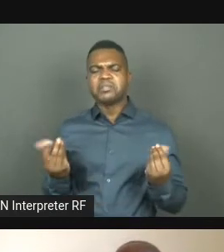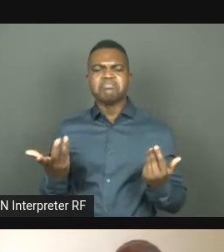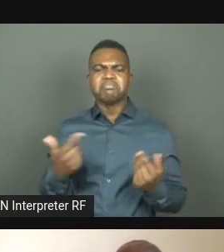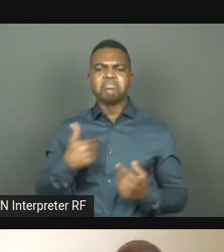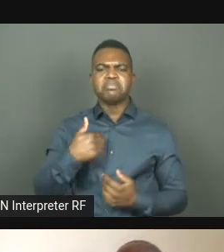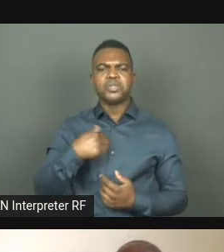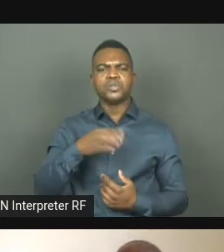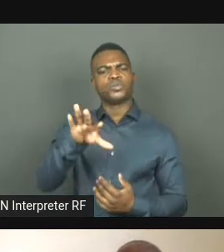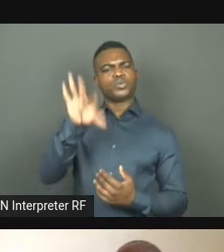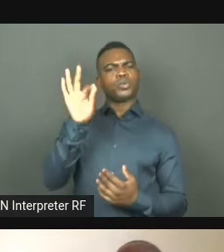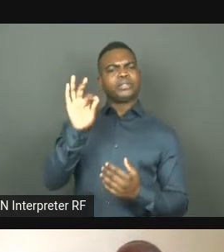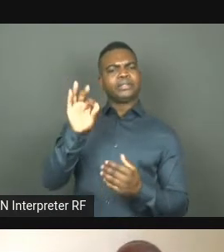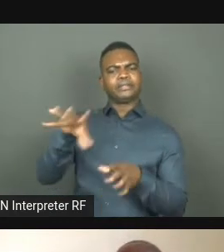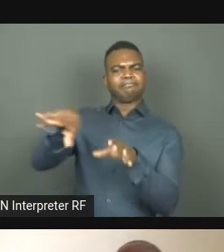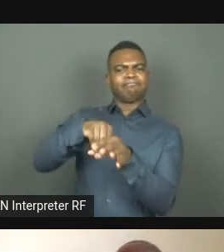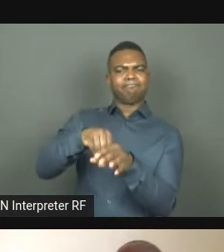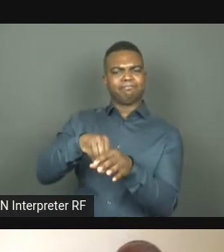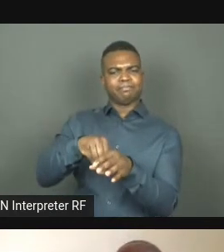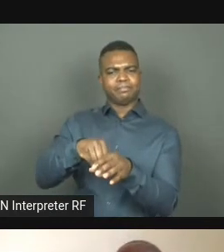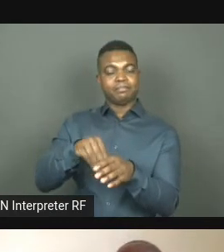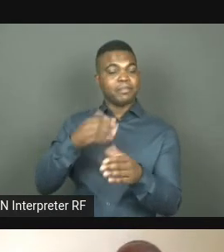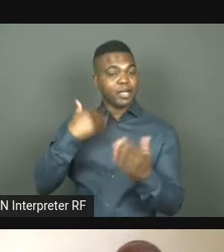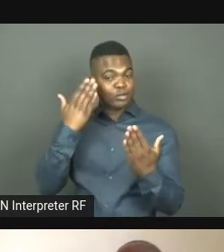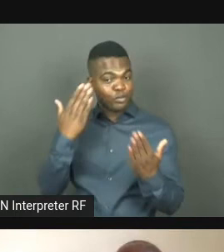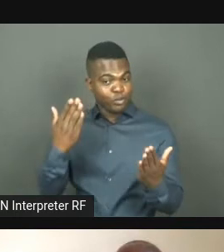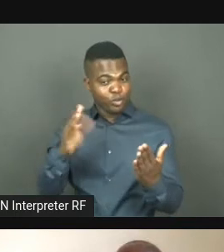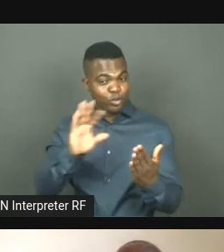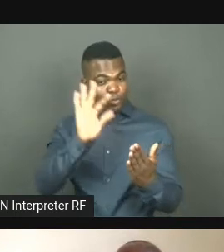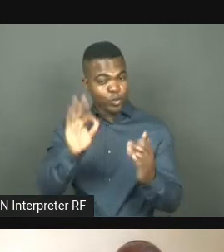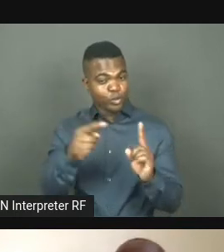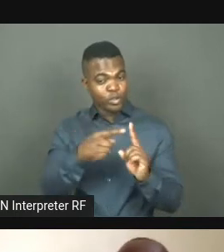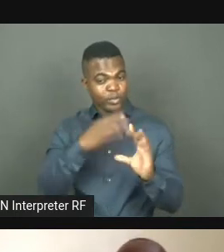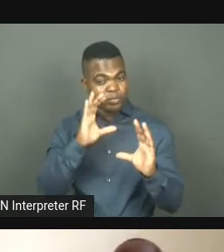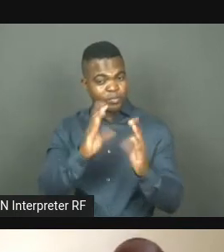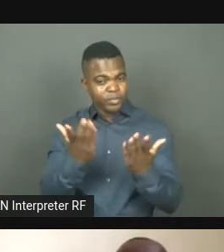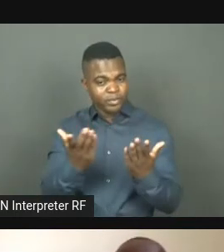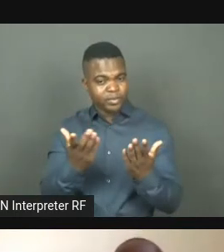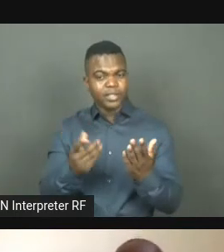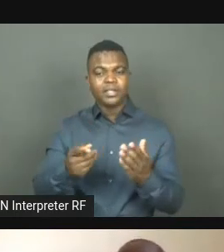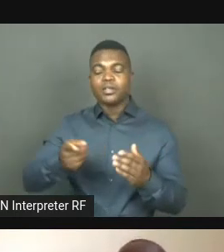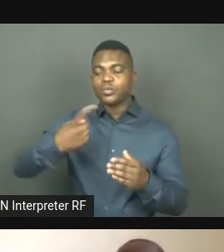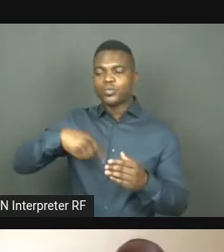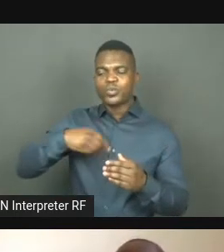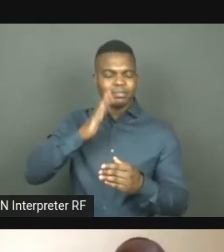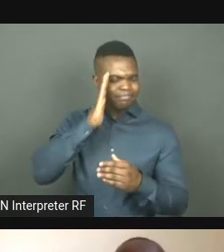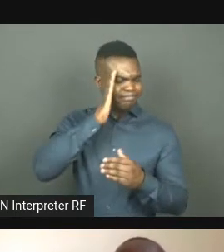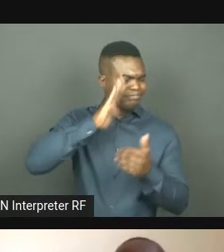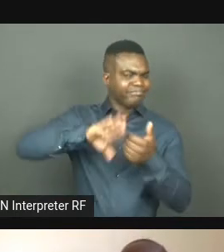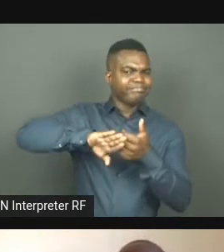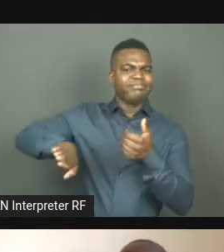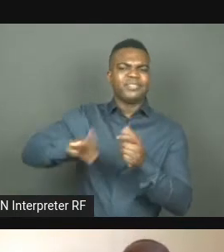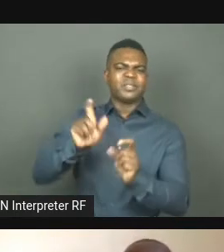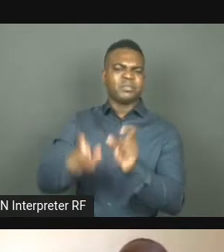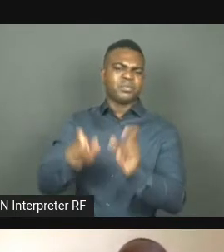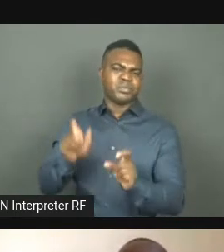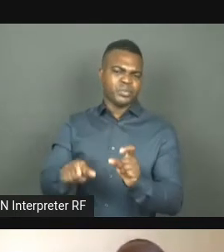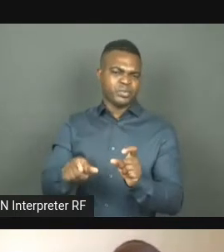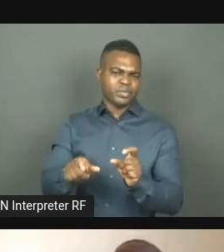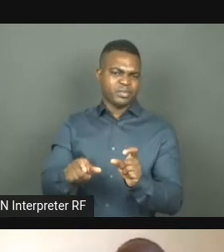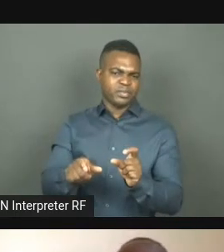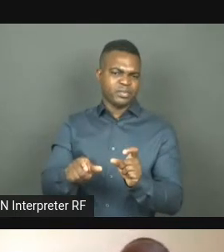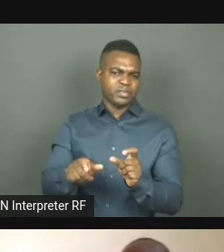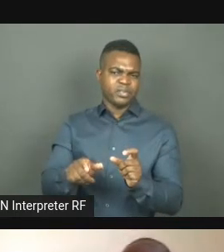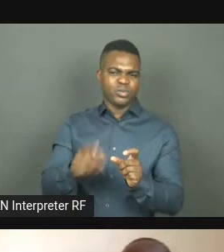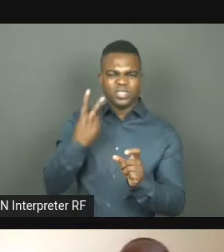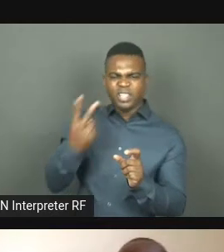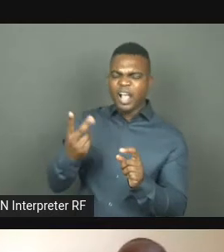I didn't apply to be someone with a disability. You too cannot apply. Perhaps it can happen. You can have a sickness, you have a wrong injection, you